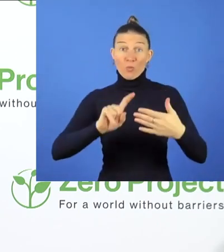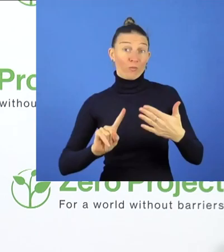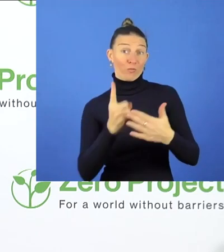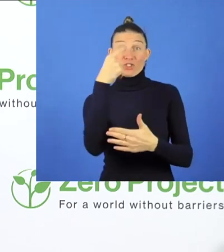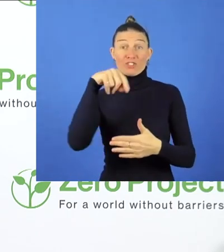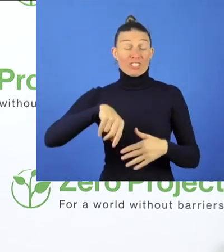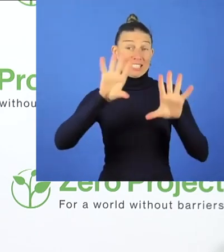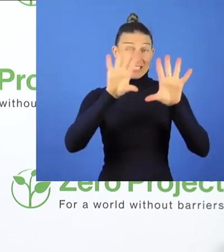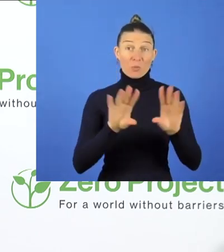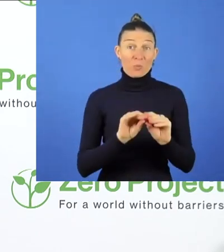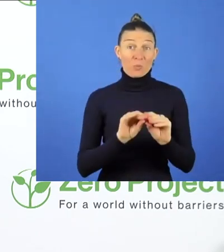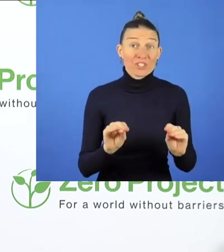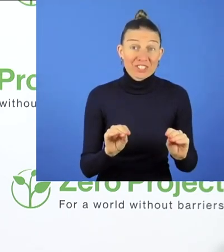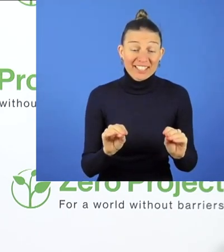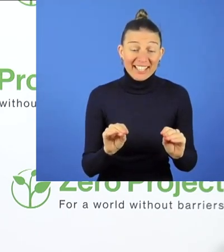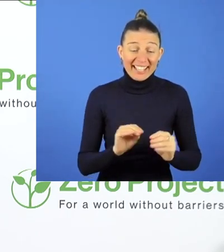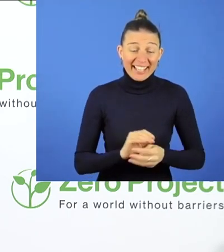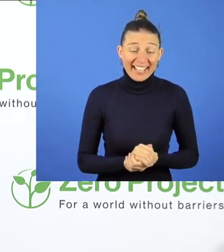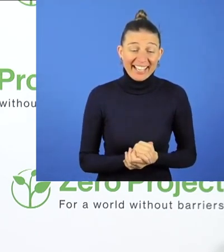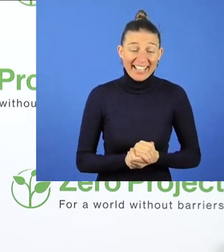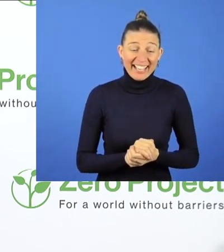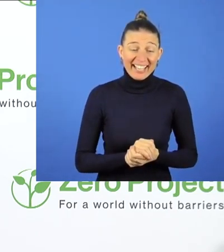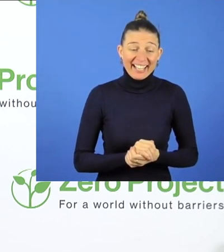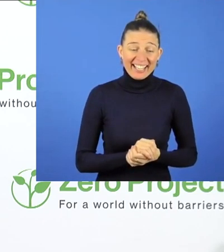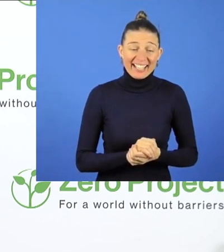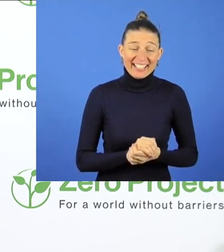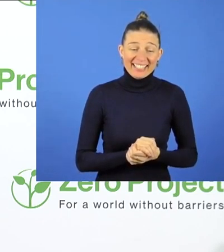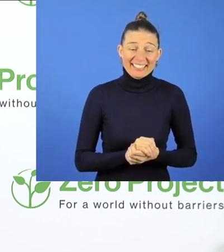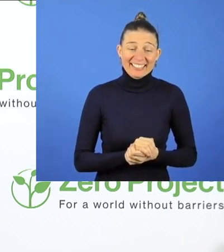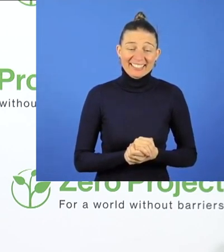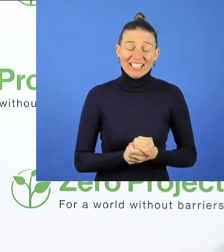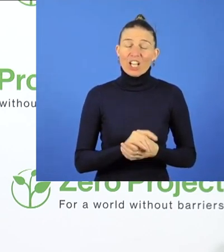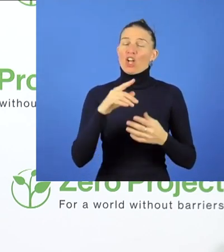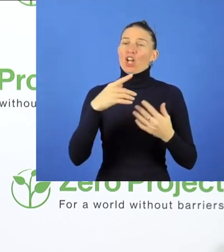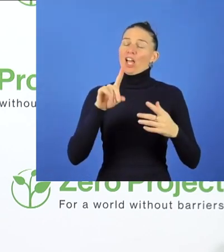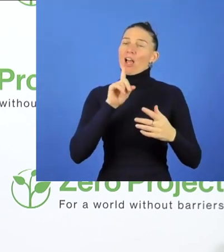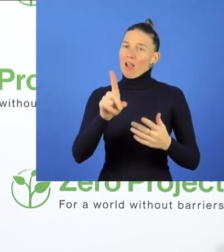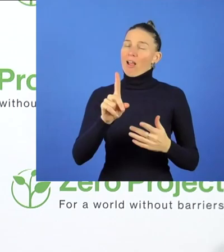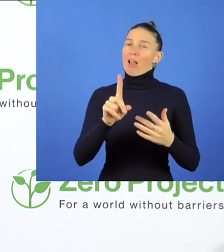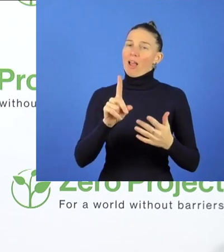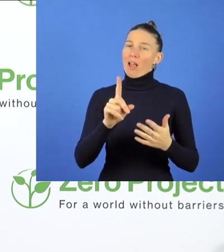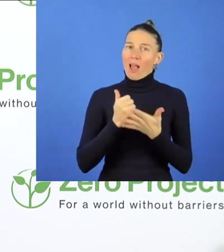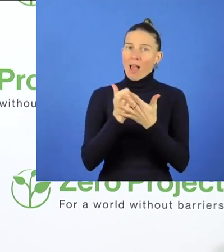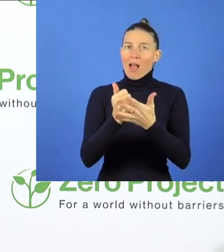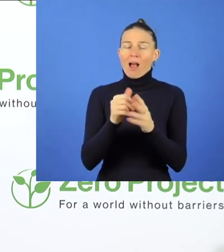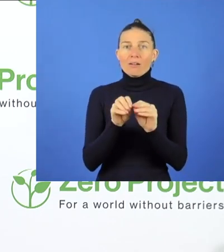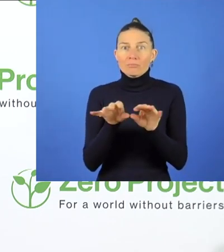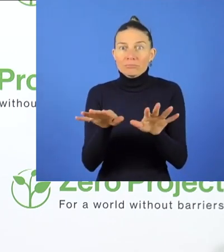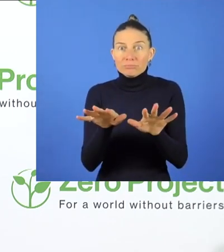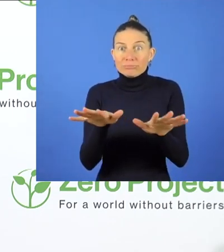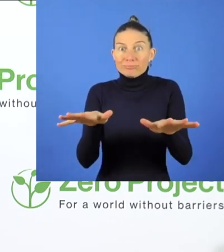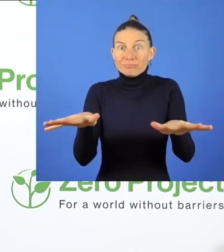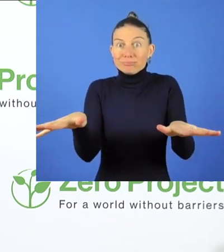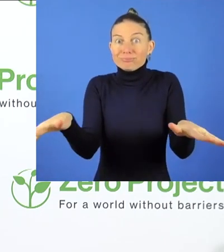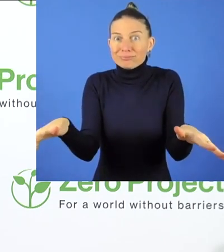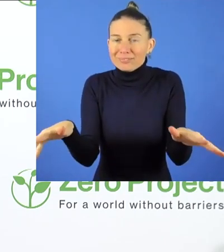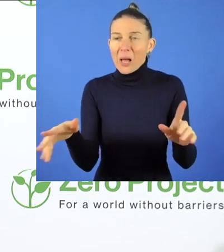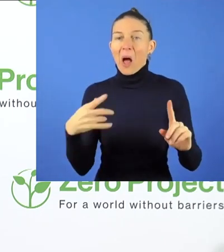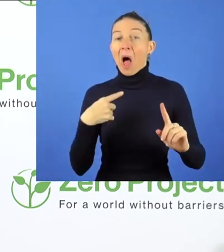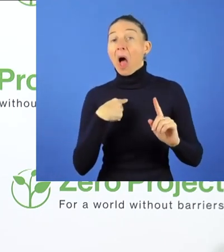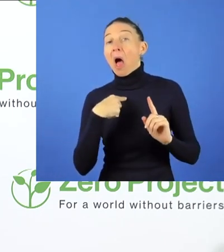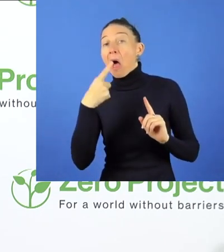it really enhances our reach, and I'm really curious what's going to happen in the chat. Good